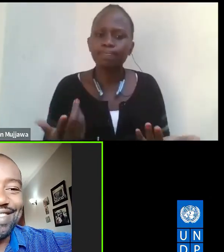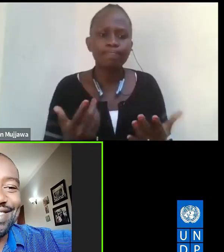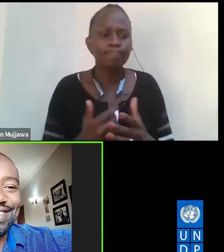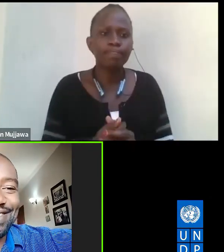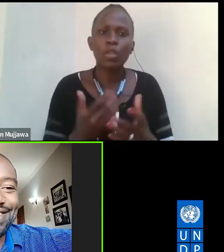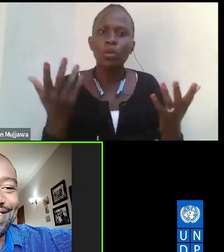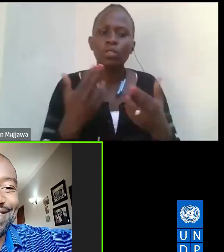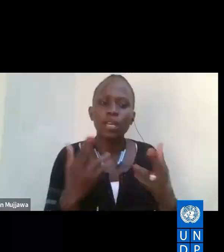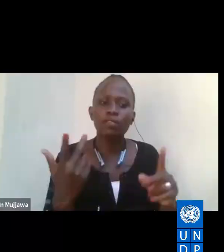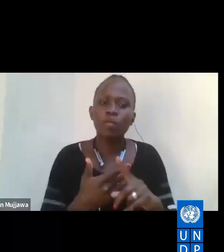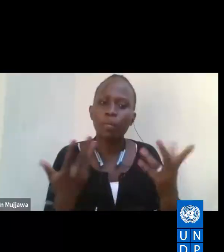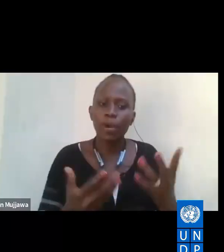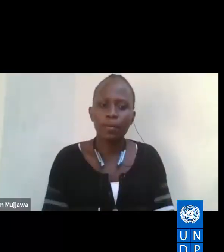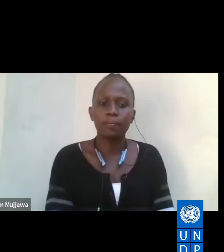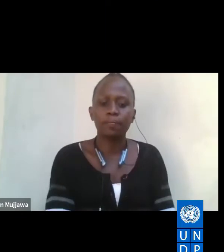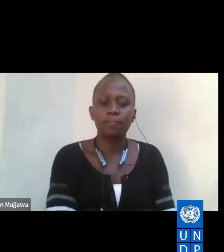start?